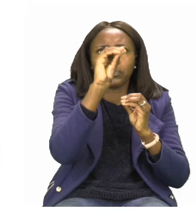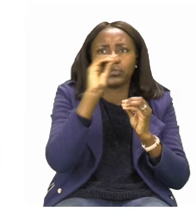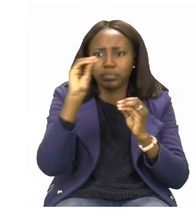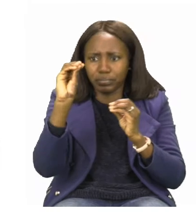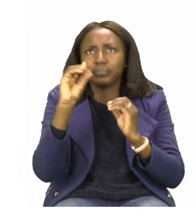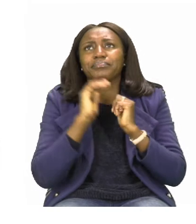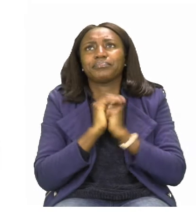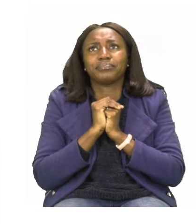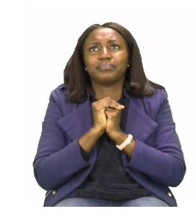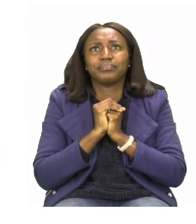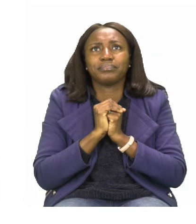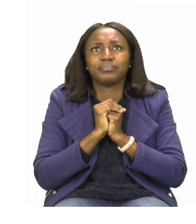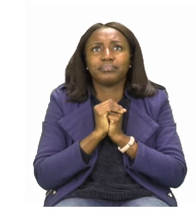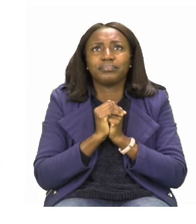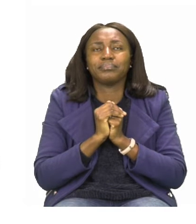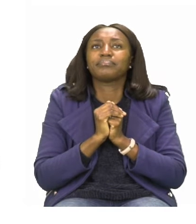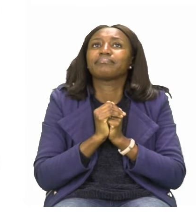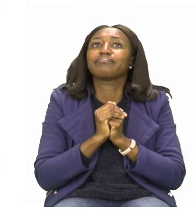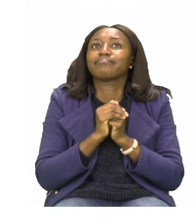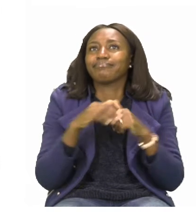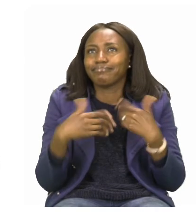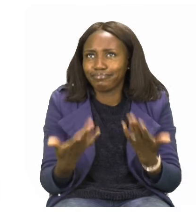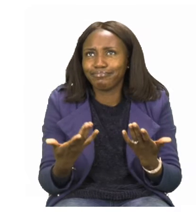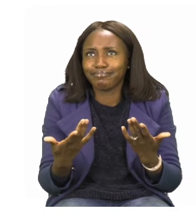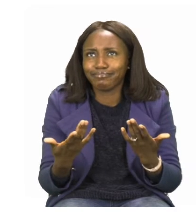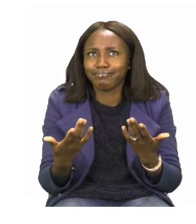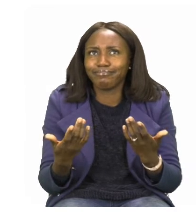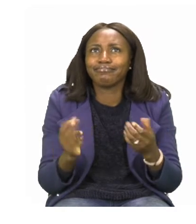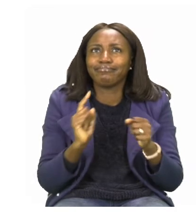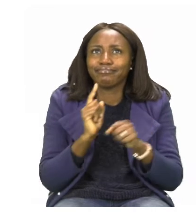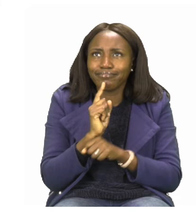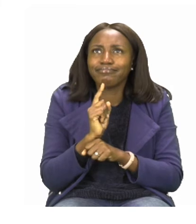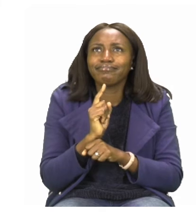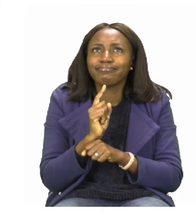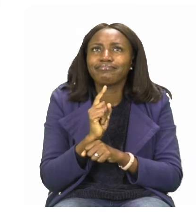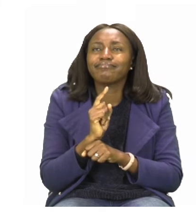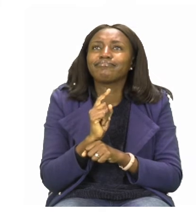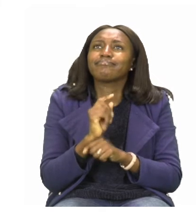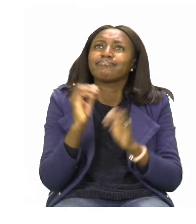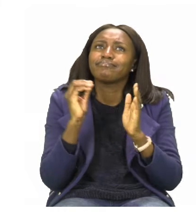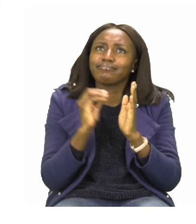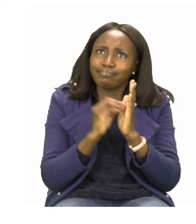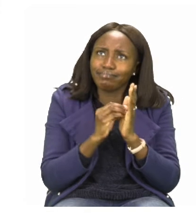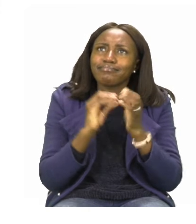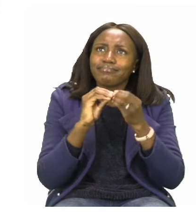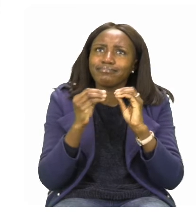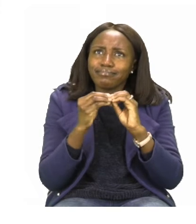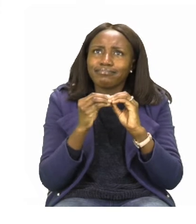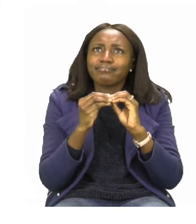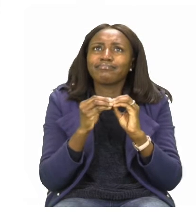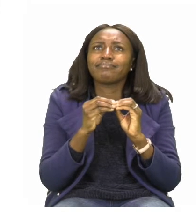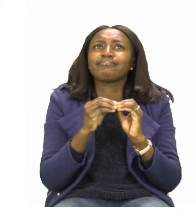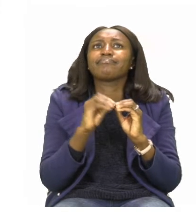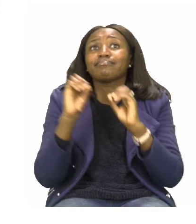place values. We are going to first put the place value of a number, then the value.